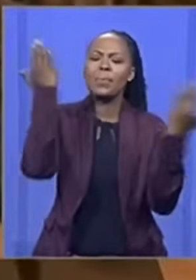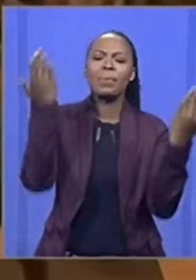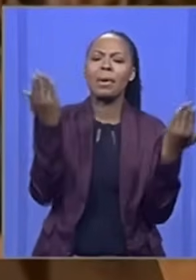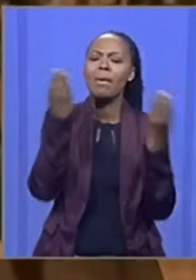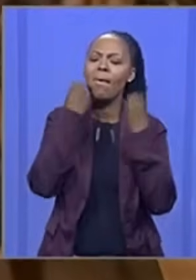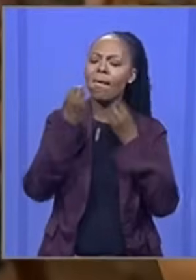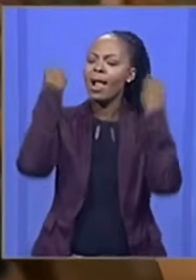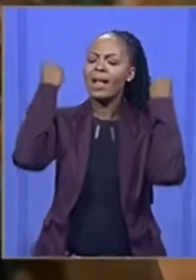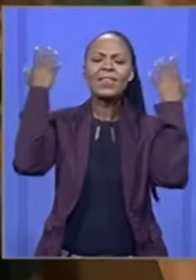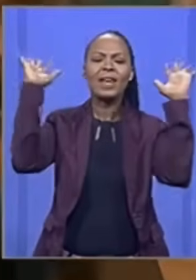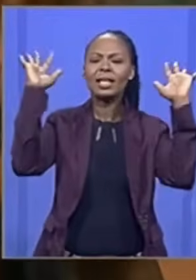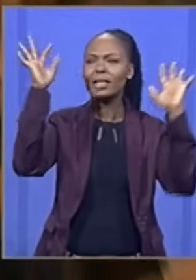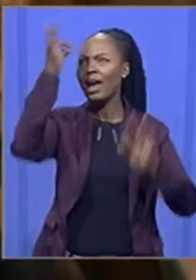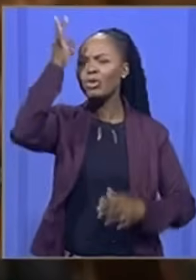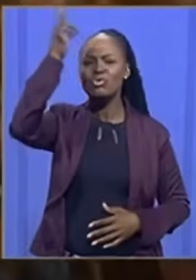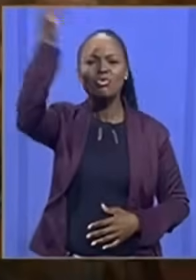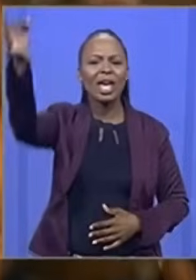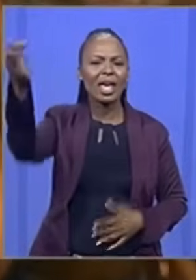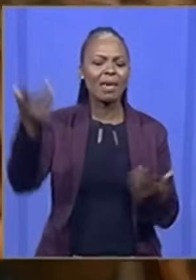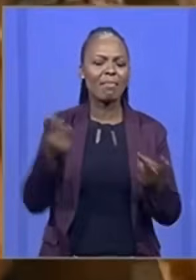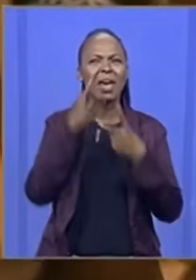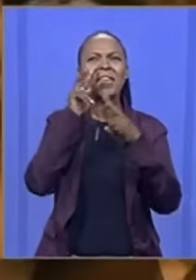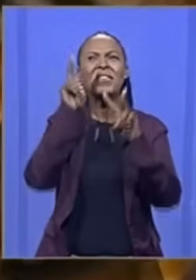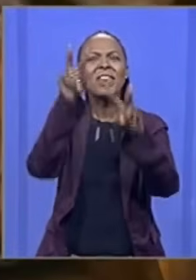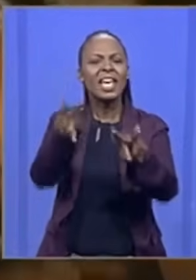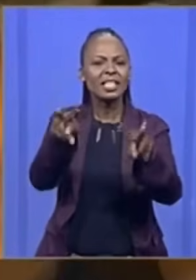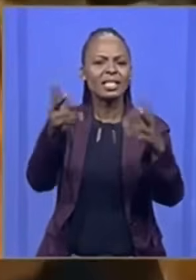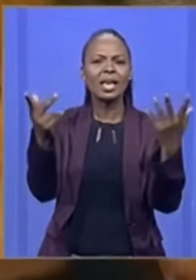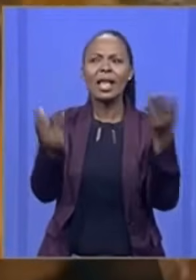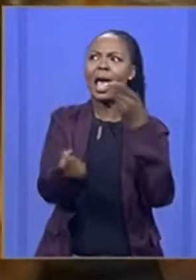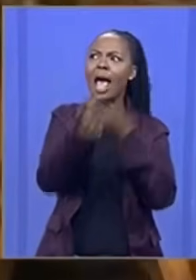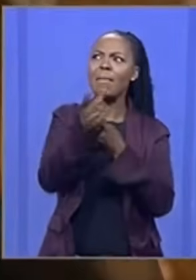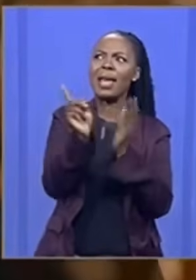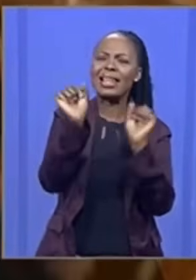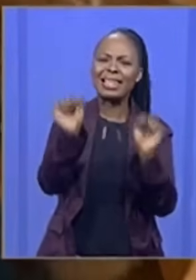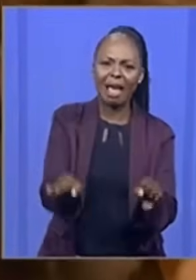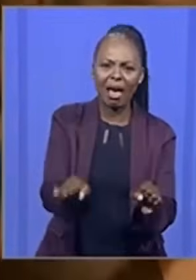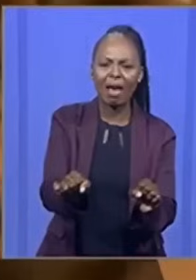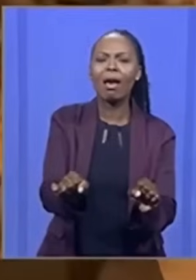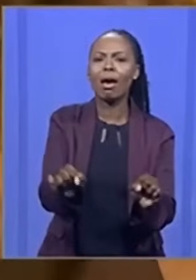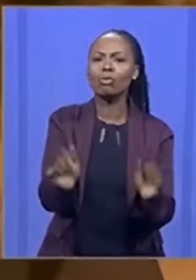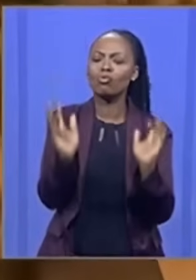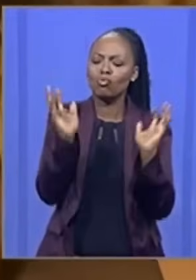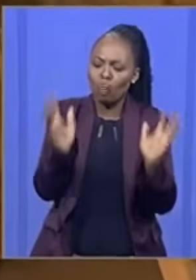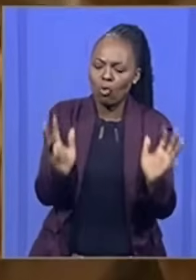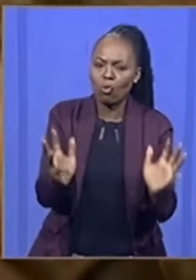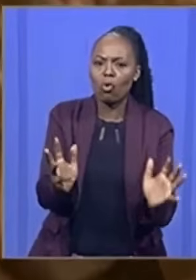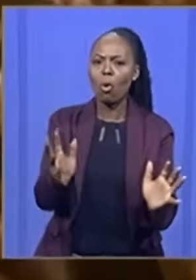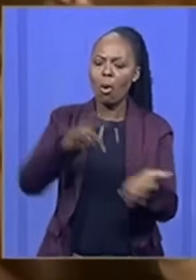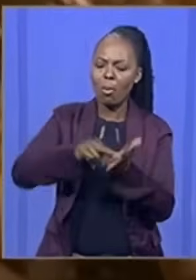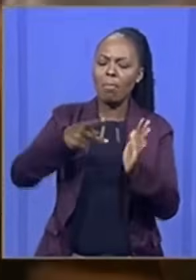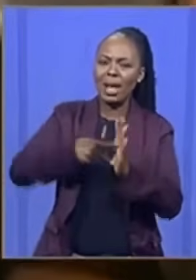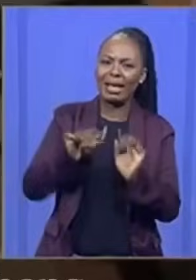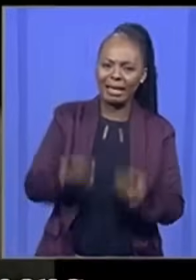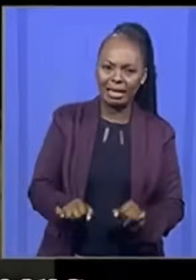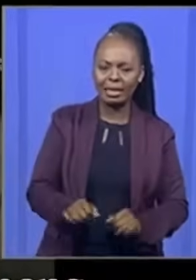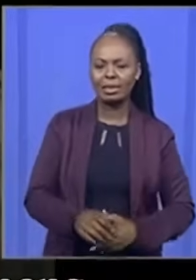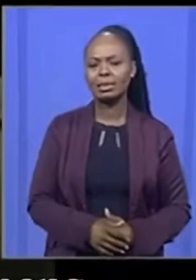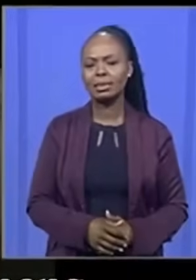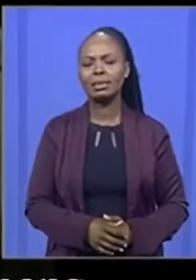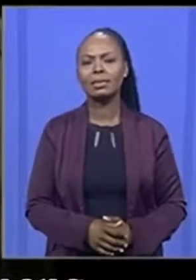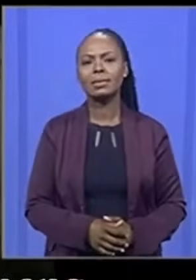The dream and the vision did come through exactly as it was brought to me.